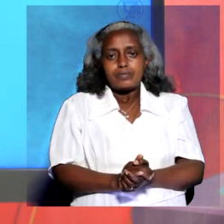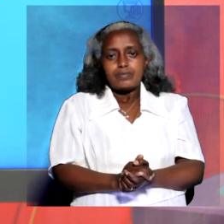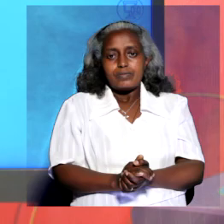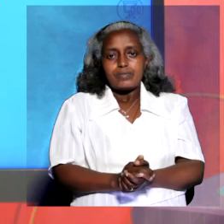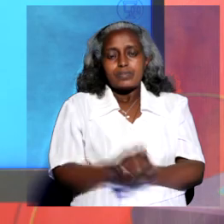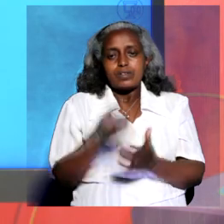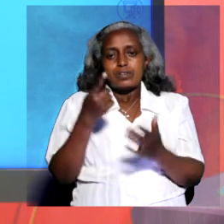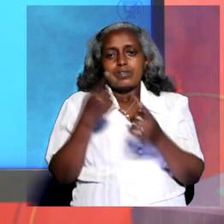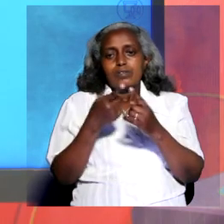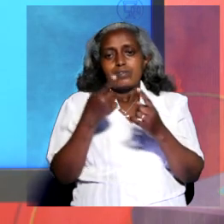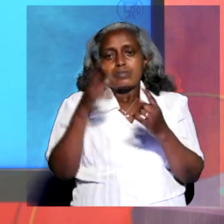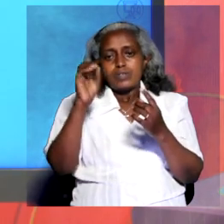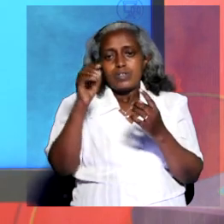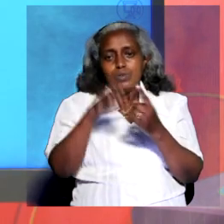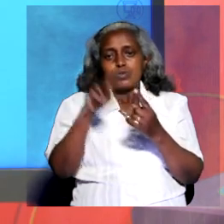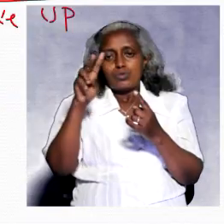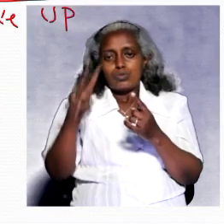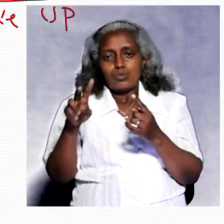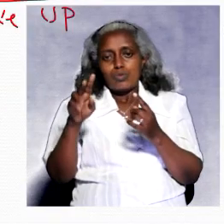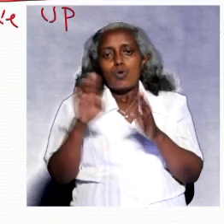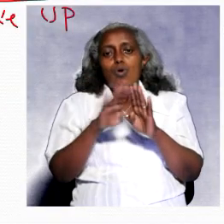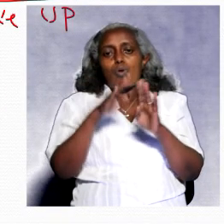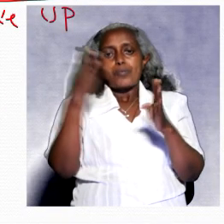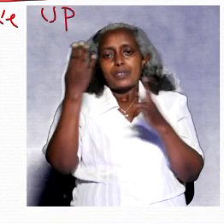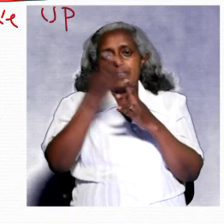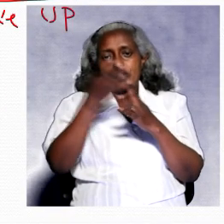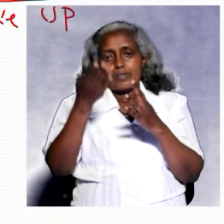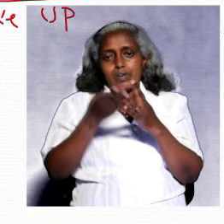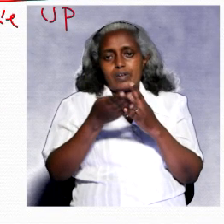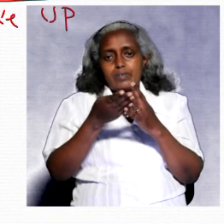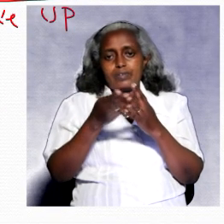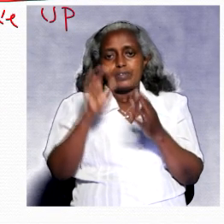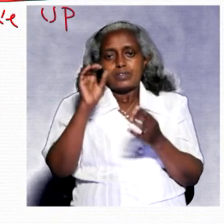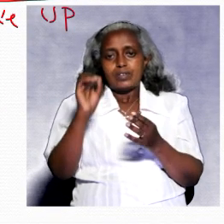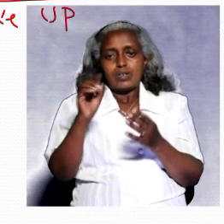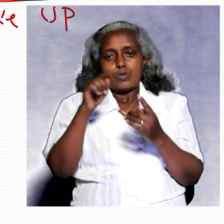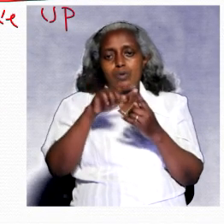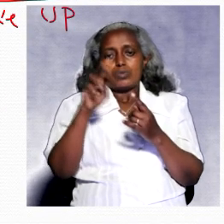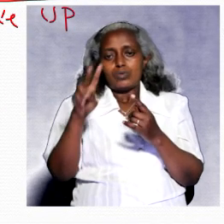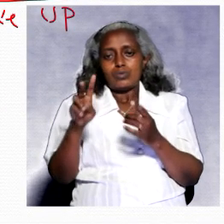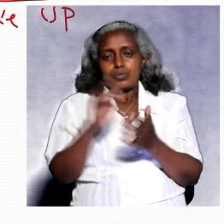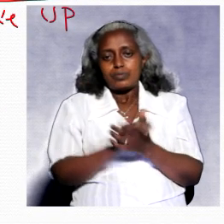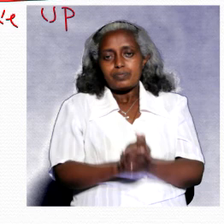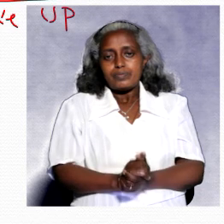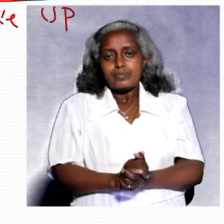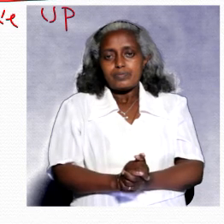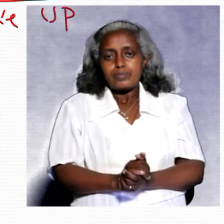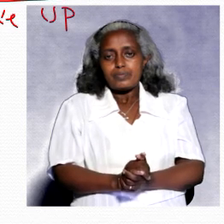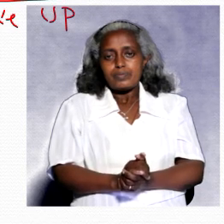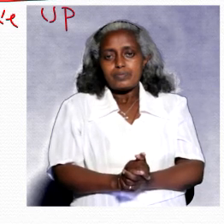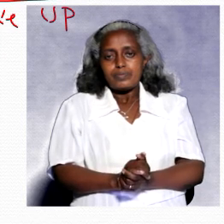from 0 to 2, open interval 0 up to 2,